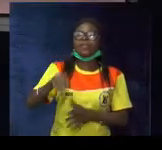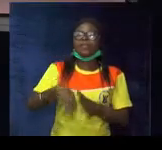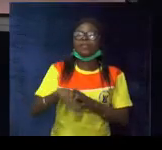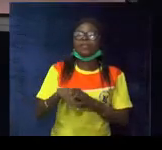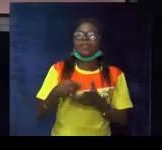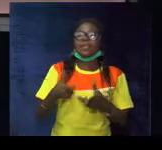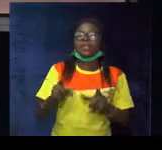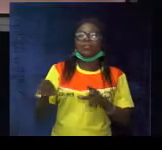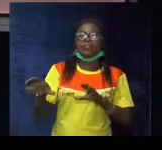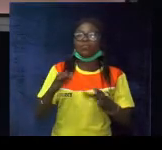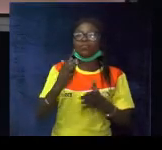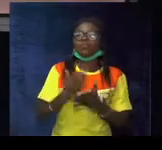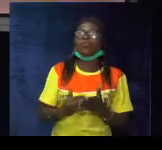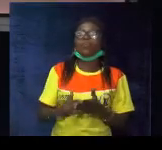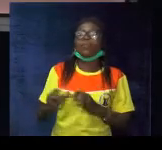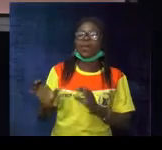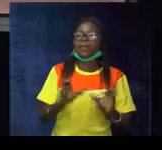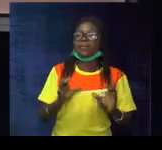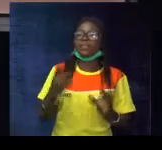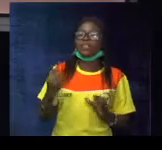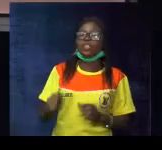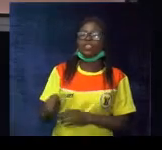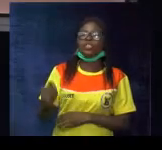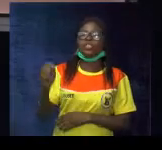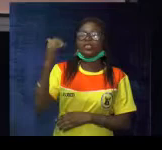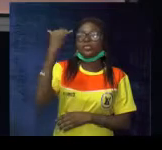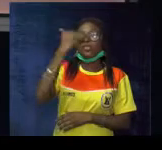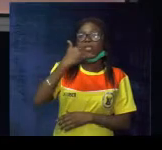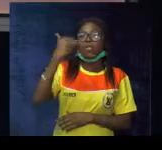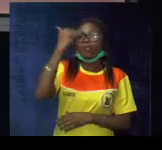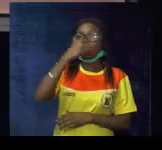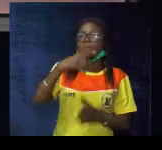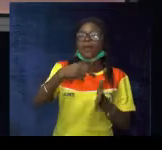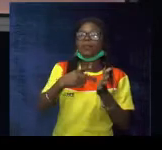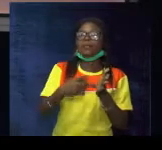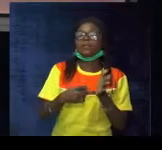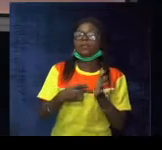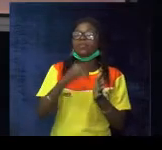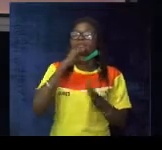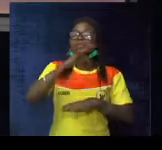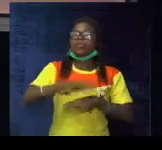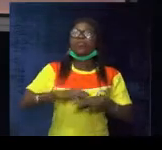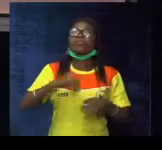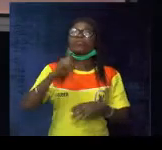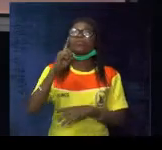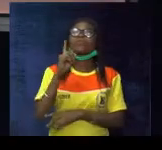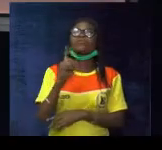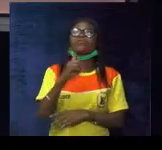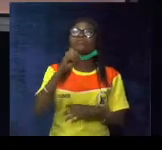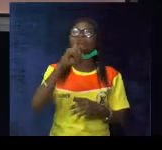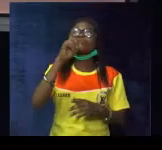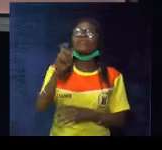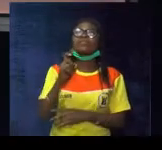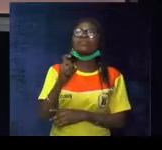So let's do some activity. The yellow part is called